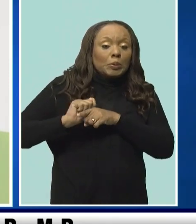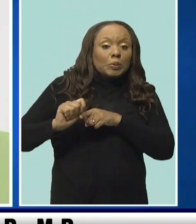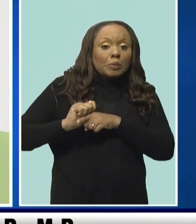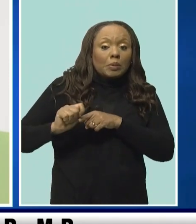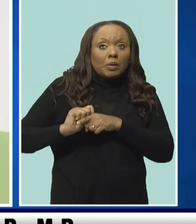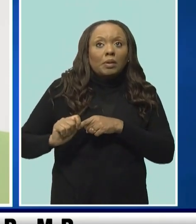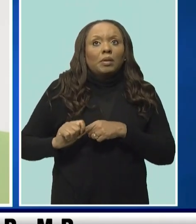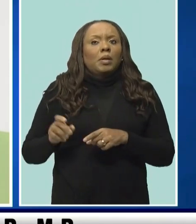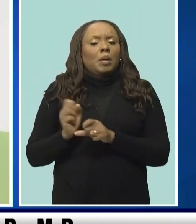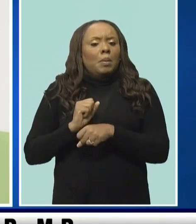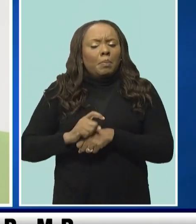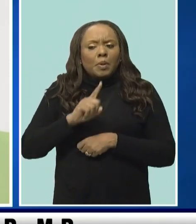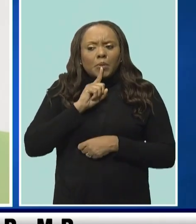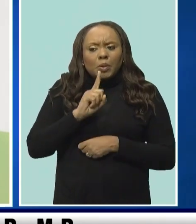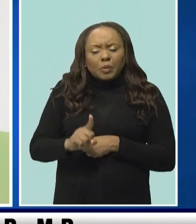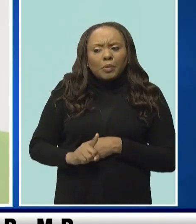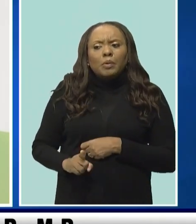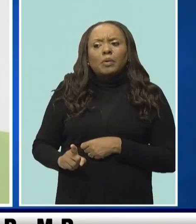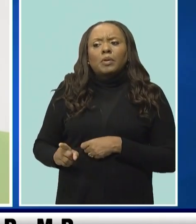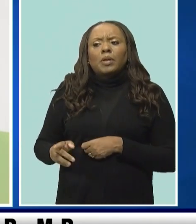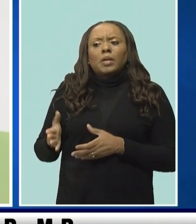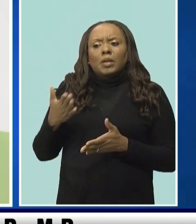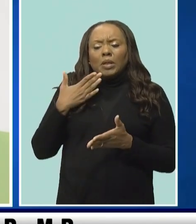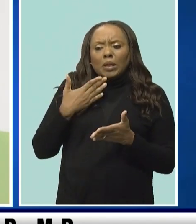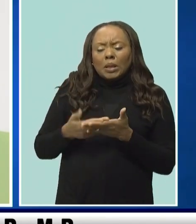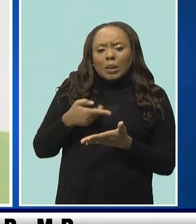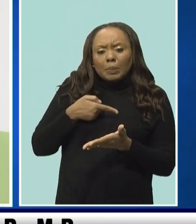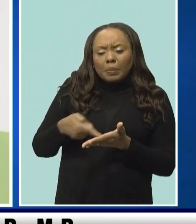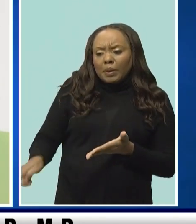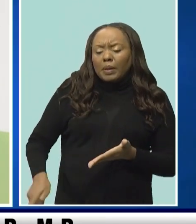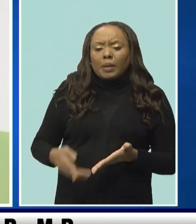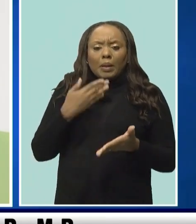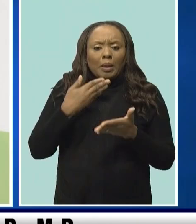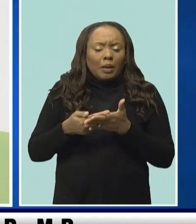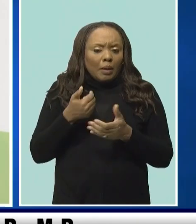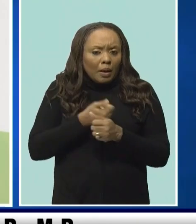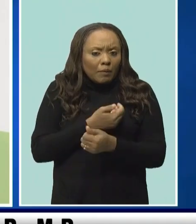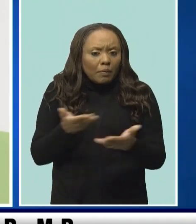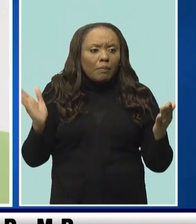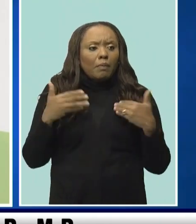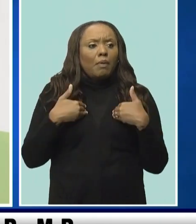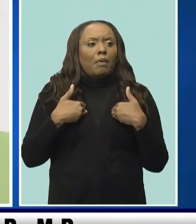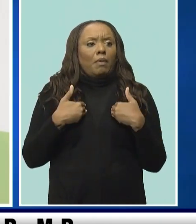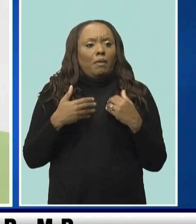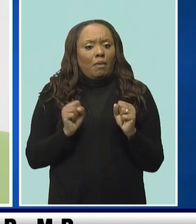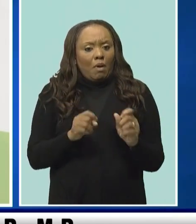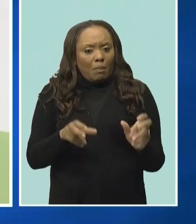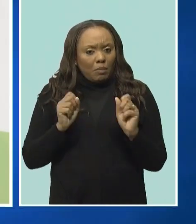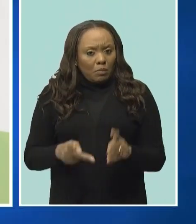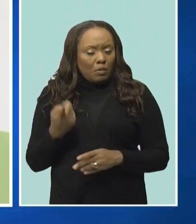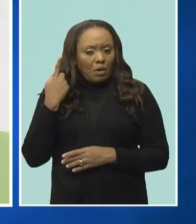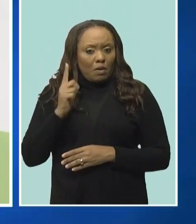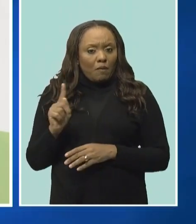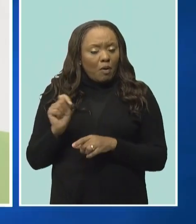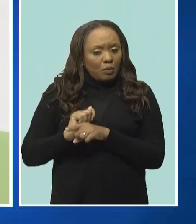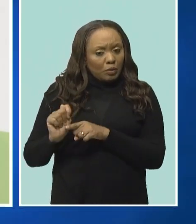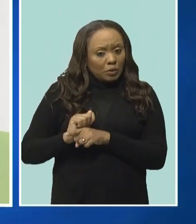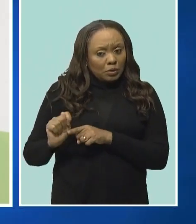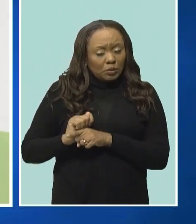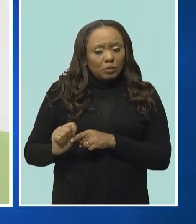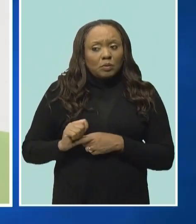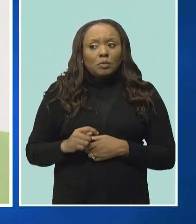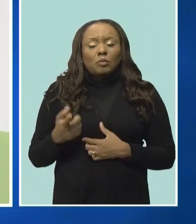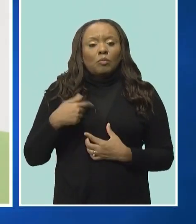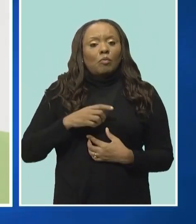attractive, not only at the student level, but certainly for nurses to have opportunities for postgraduate training. We have to look at